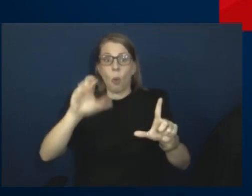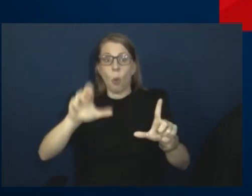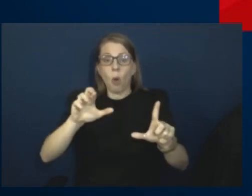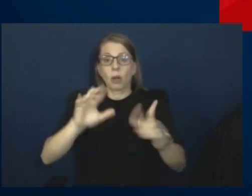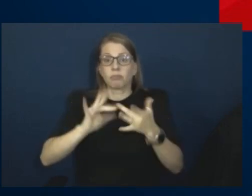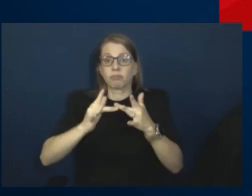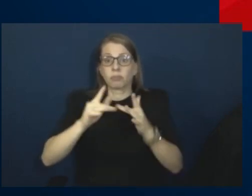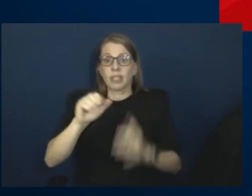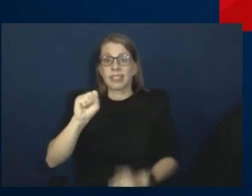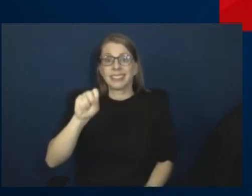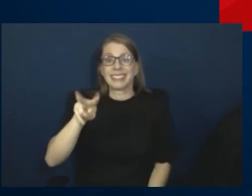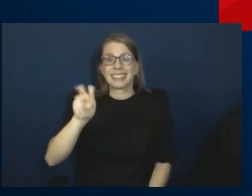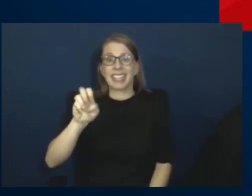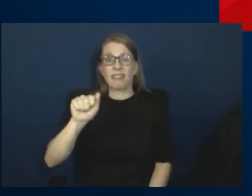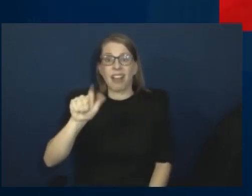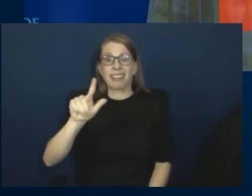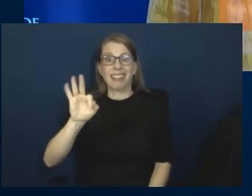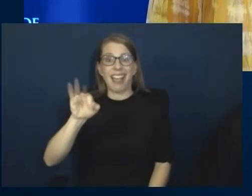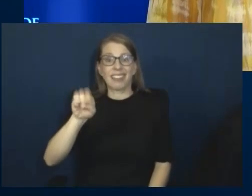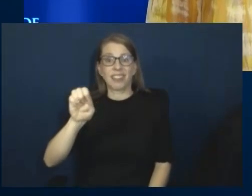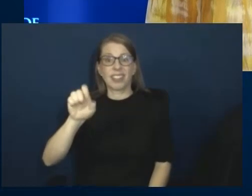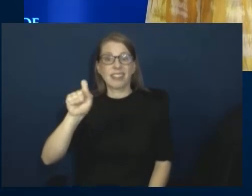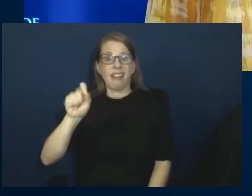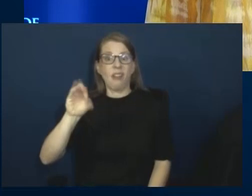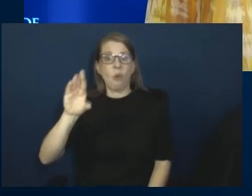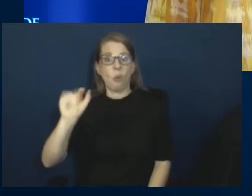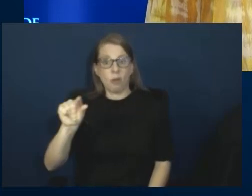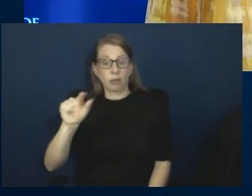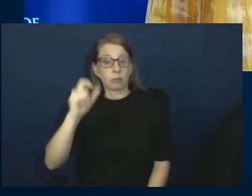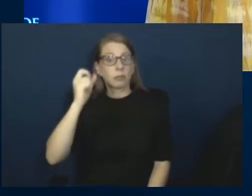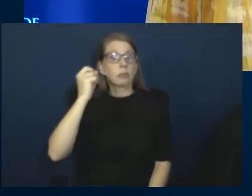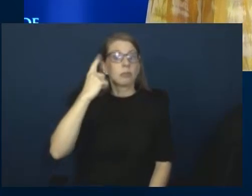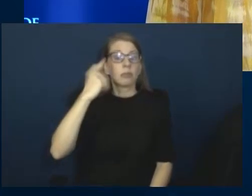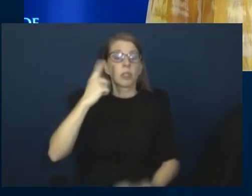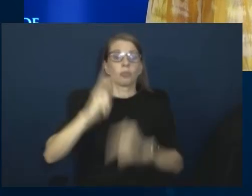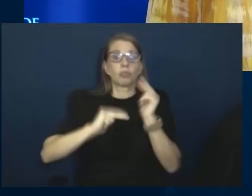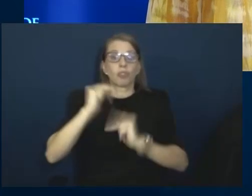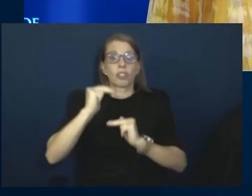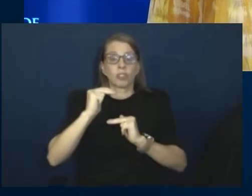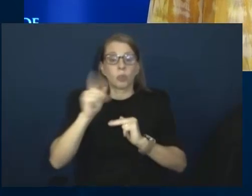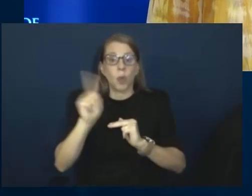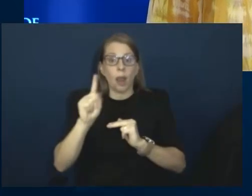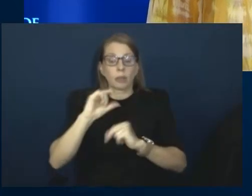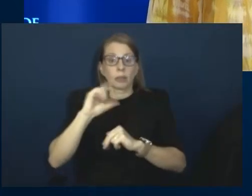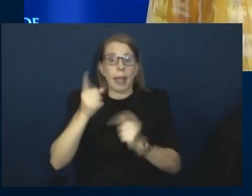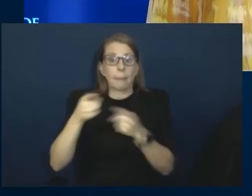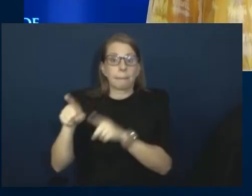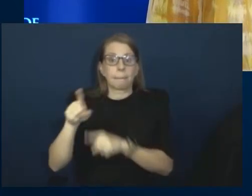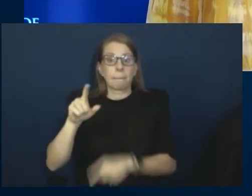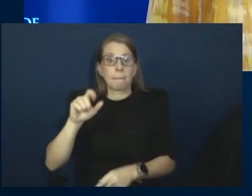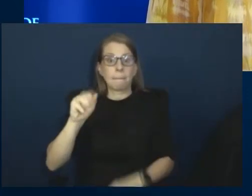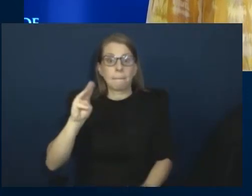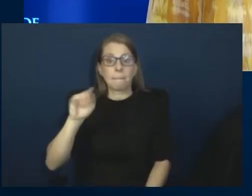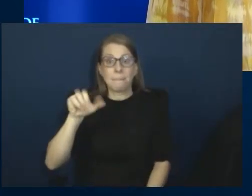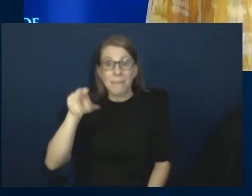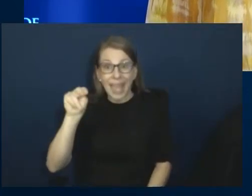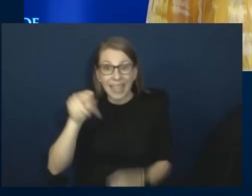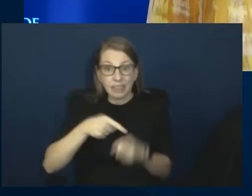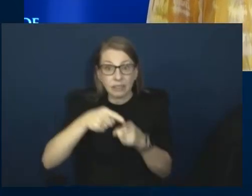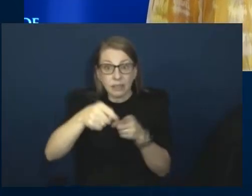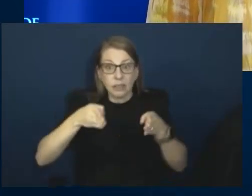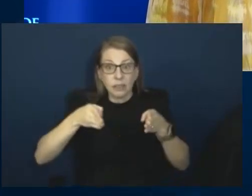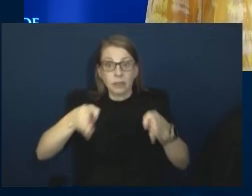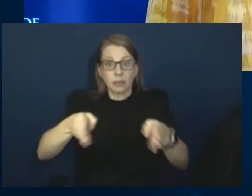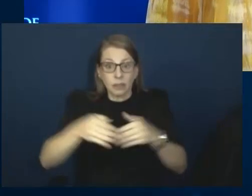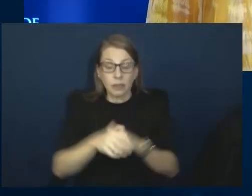savealifenow.org. And I would say, yeah, we know there's a lot of construction on Main. Hopefully it will not deter other people from calling a community blood center and going down there to